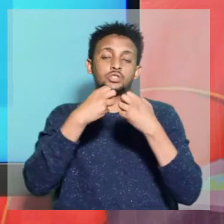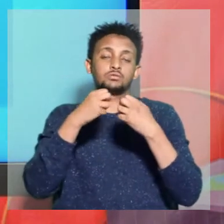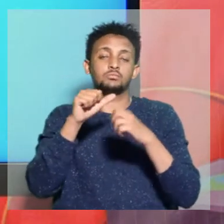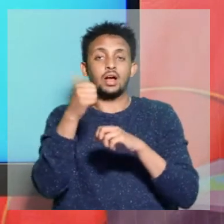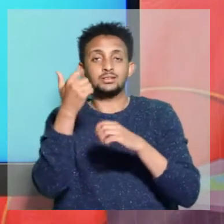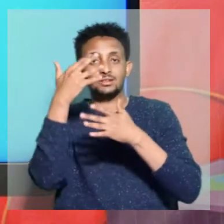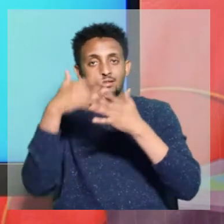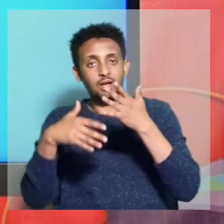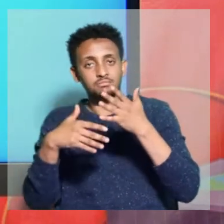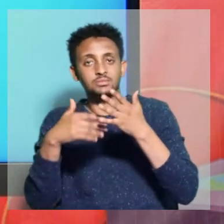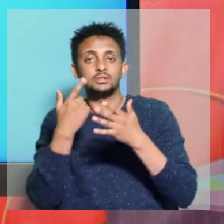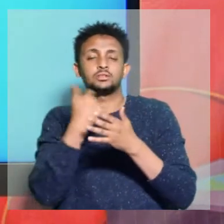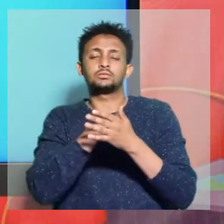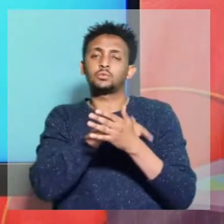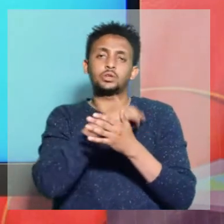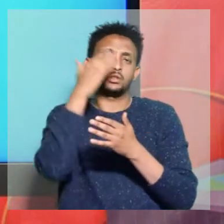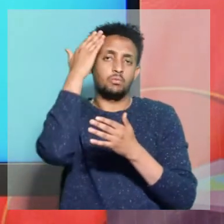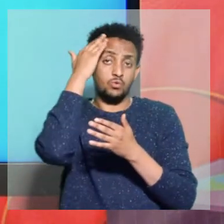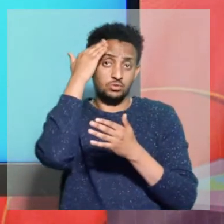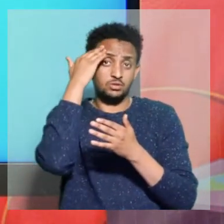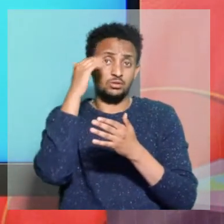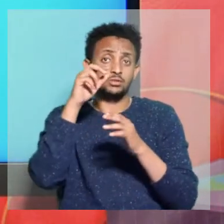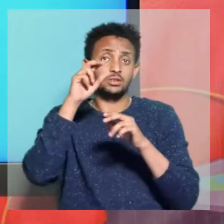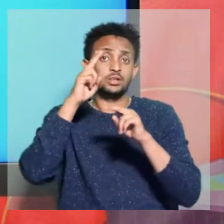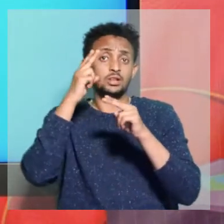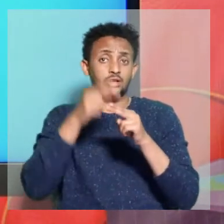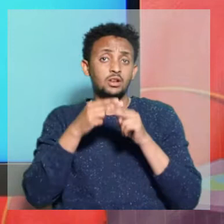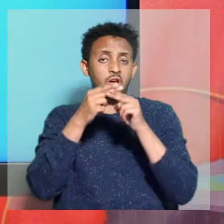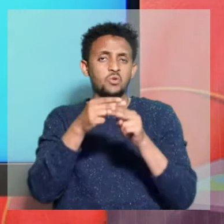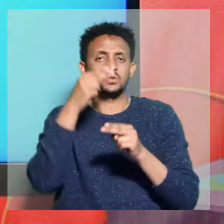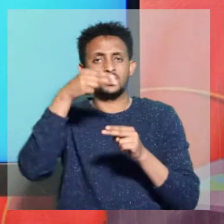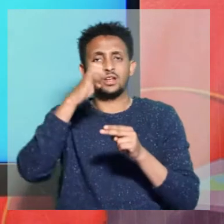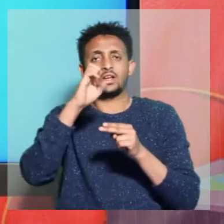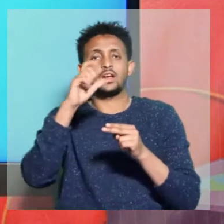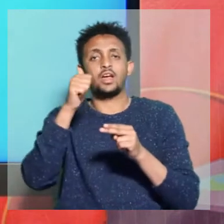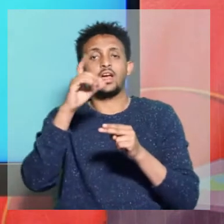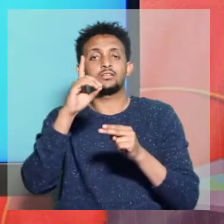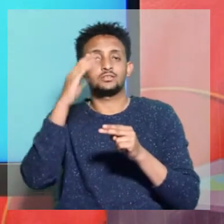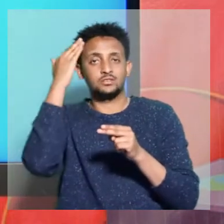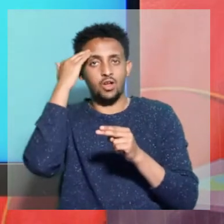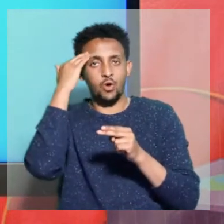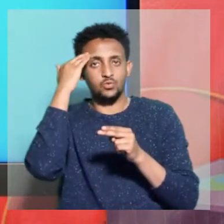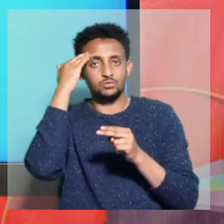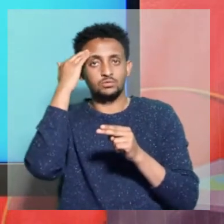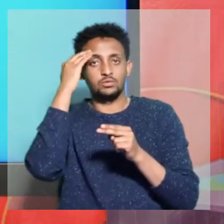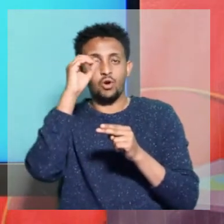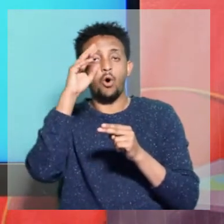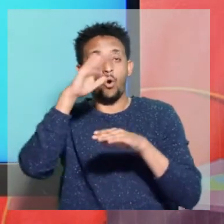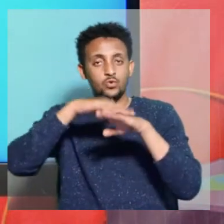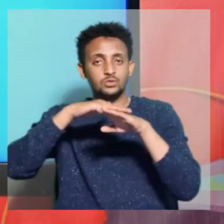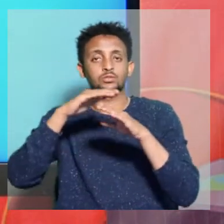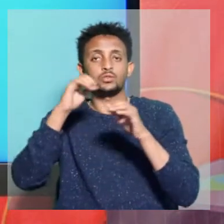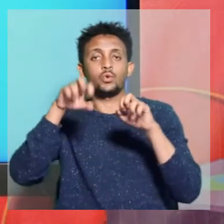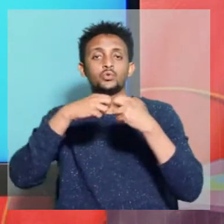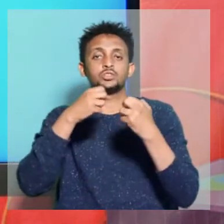other type of collision, and the most common type of collision, is known to be head-on collision. Head-on collision is a collision